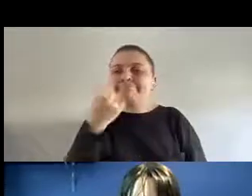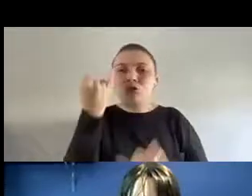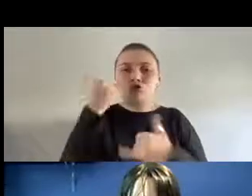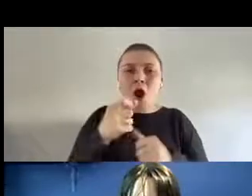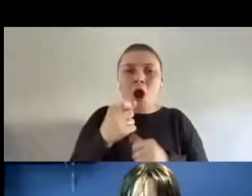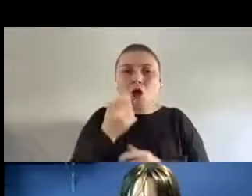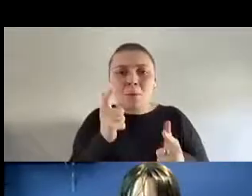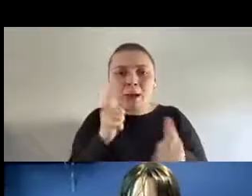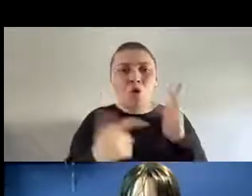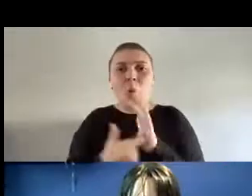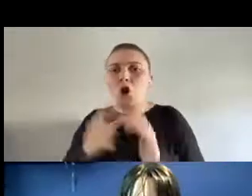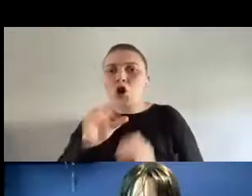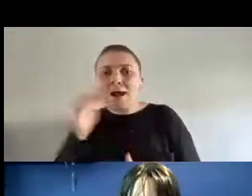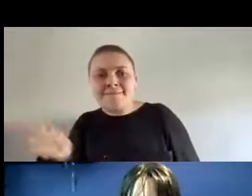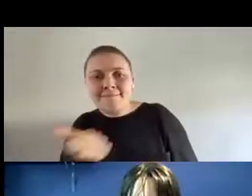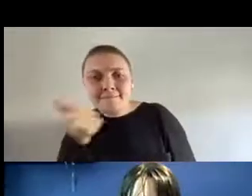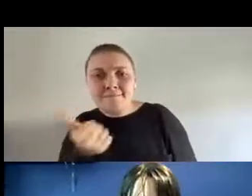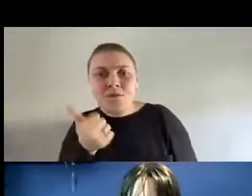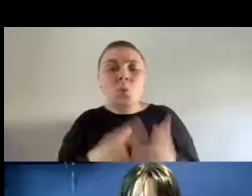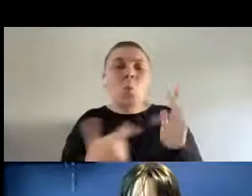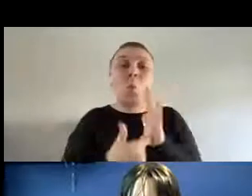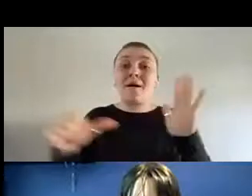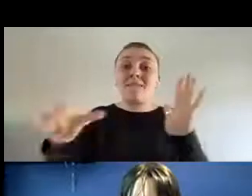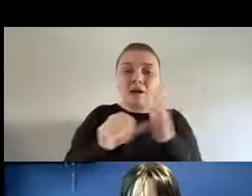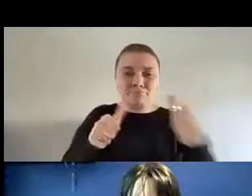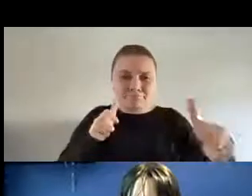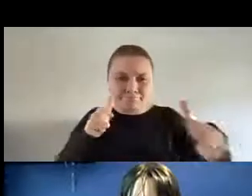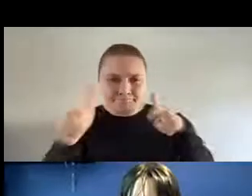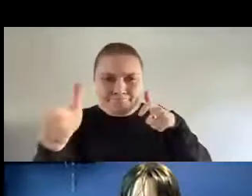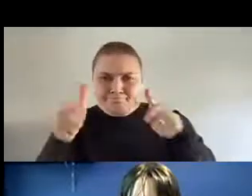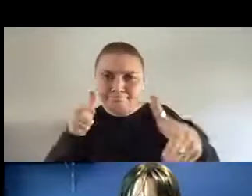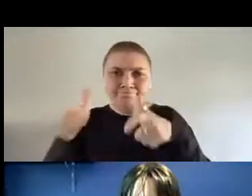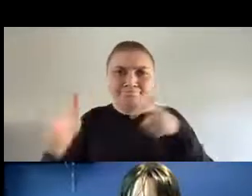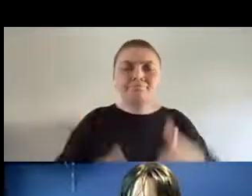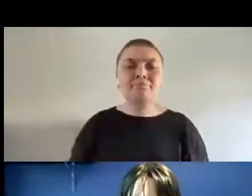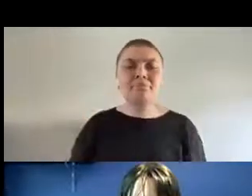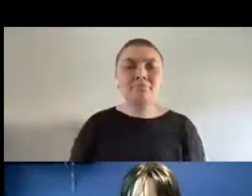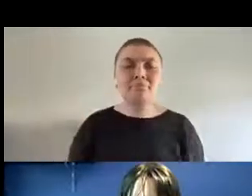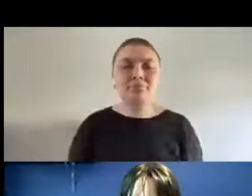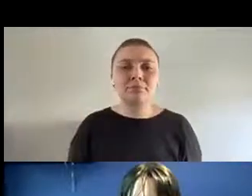medication, or financial control,